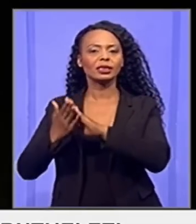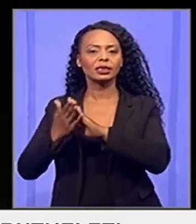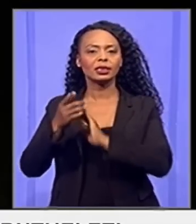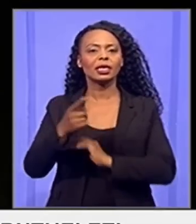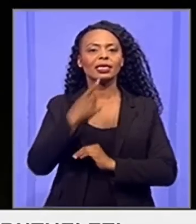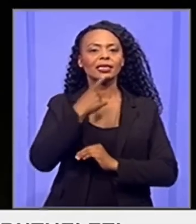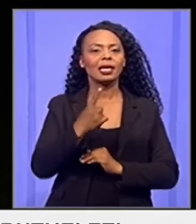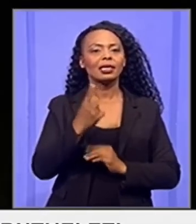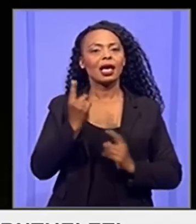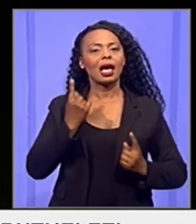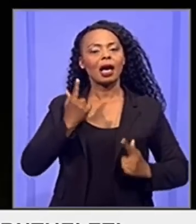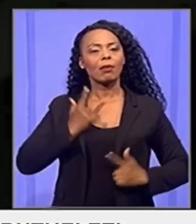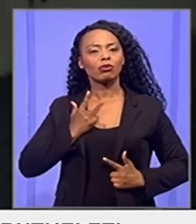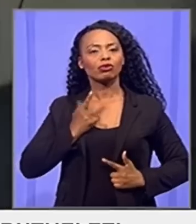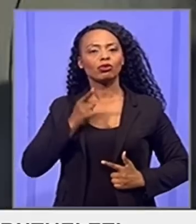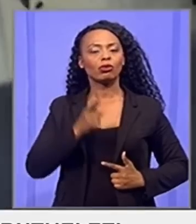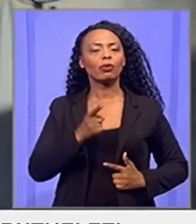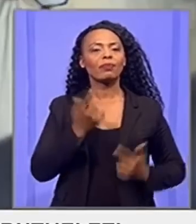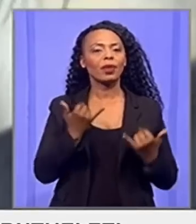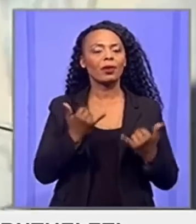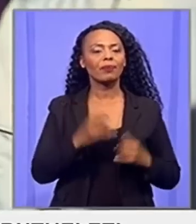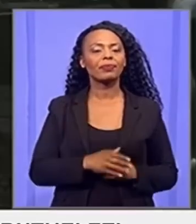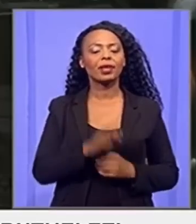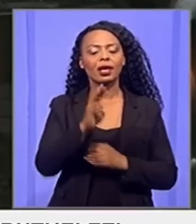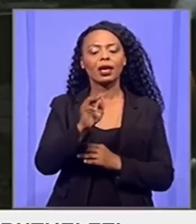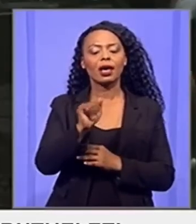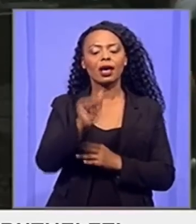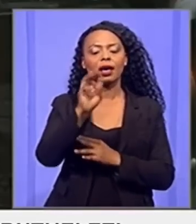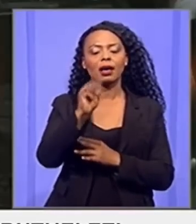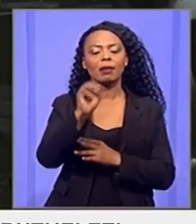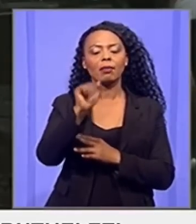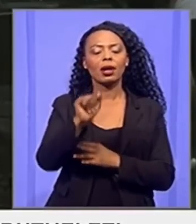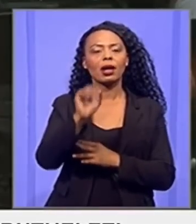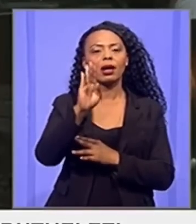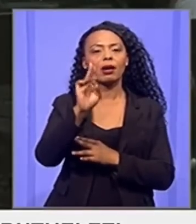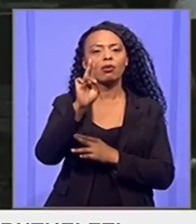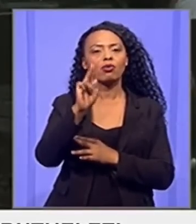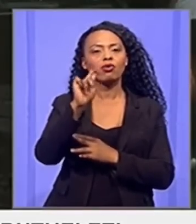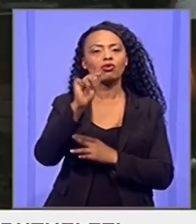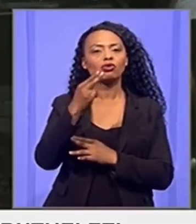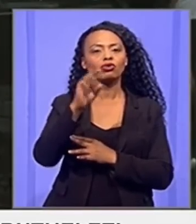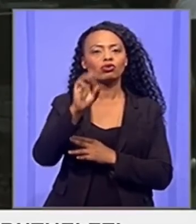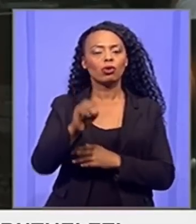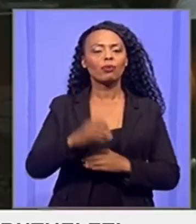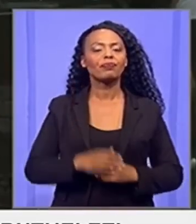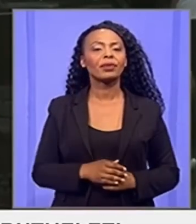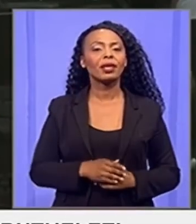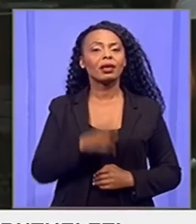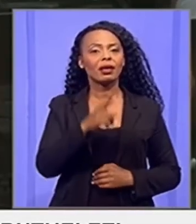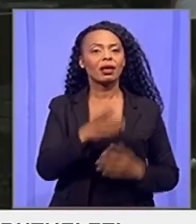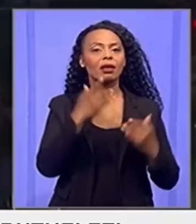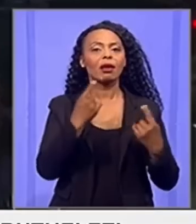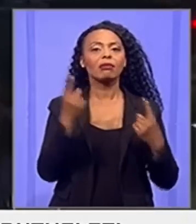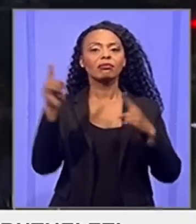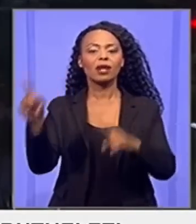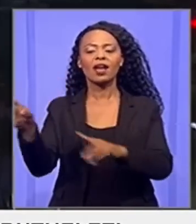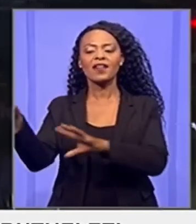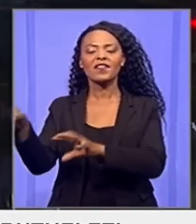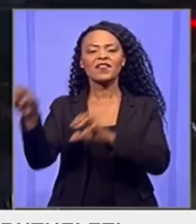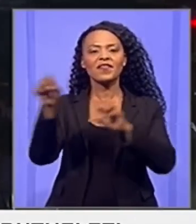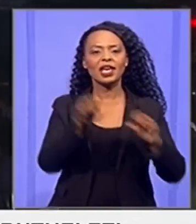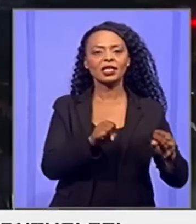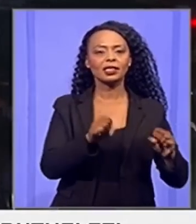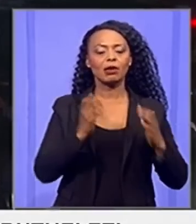jaaka mabutho ka puo ya Setswana re ka re ke maletamotse ba bile ba tsamaya ba ile go tsaya setopo sa gagwe